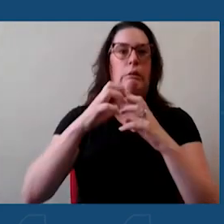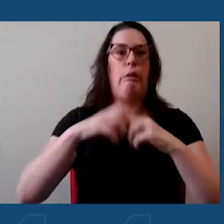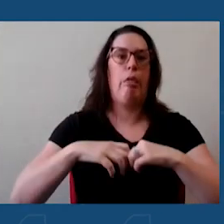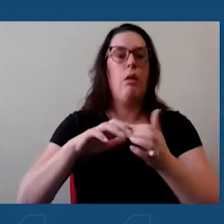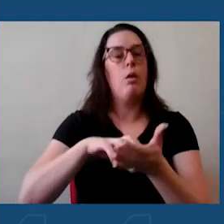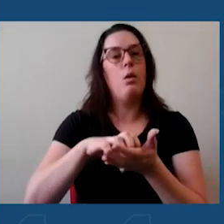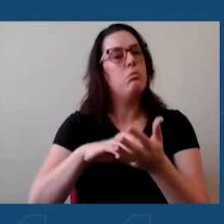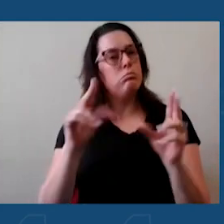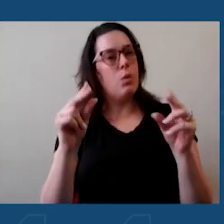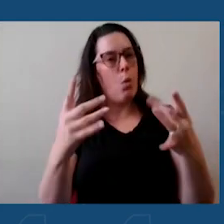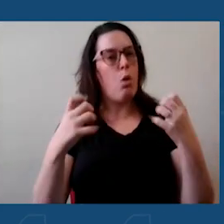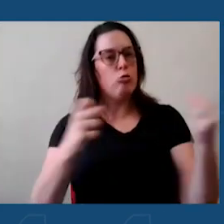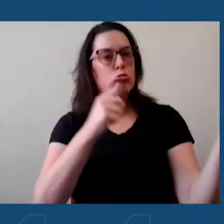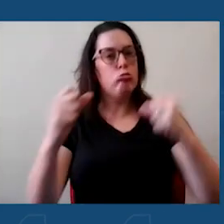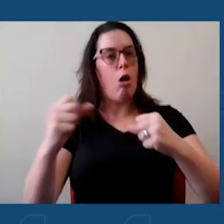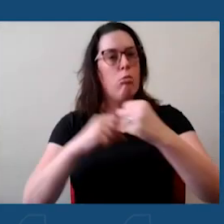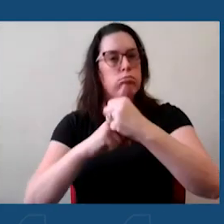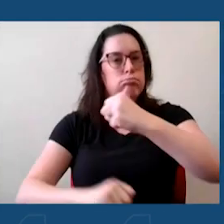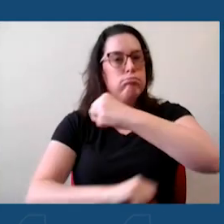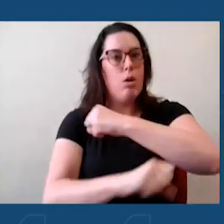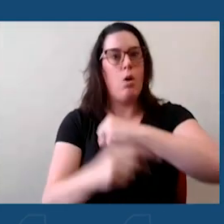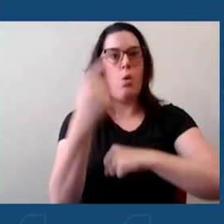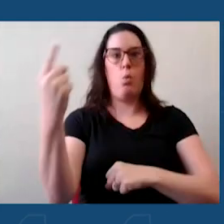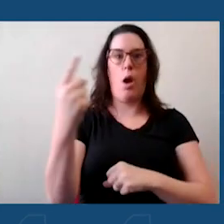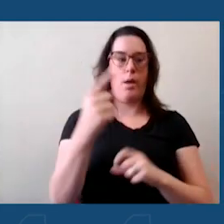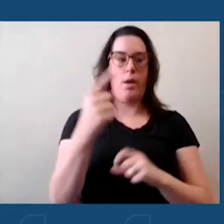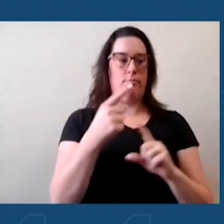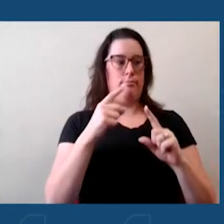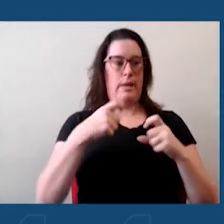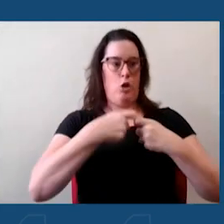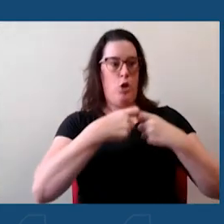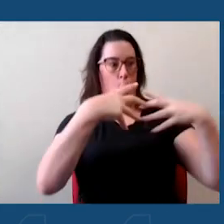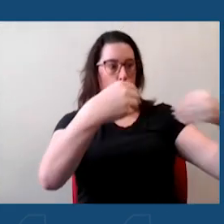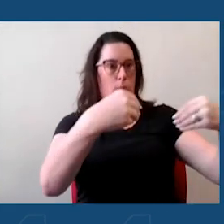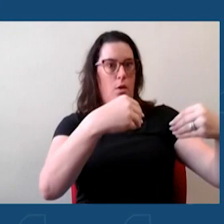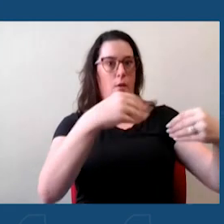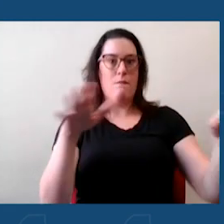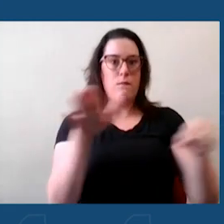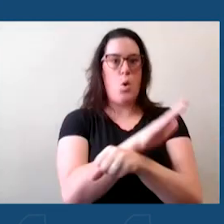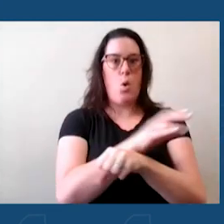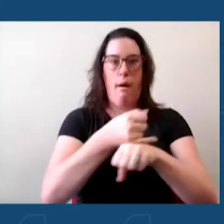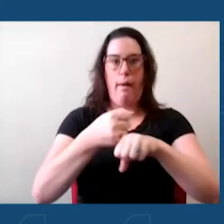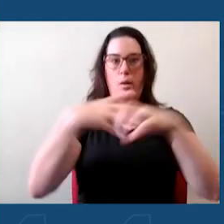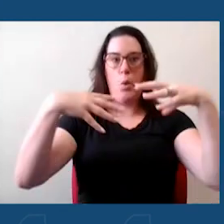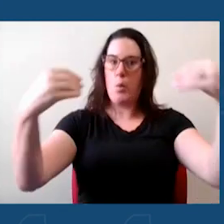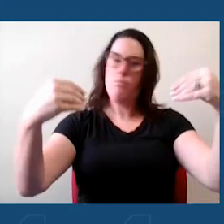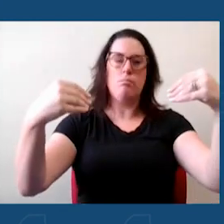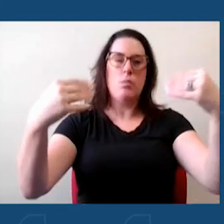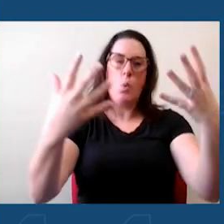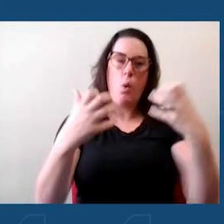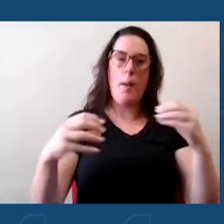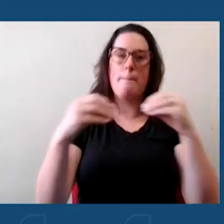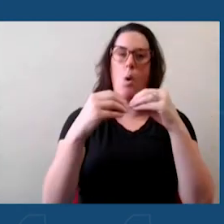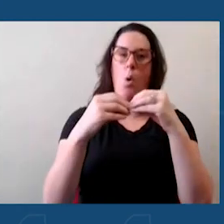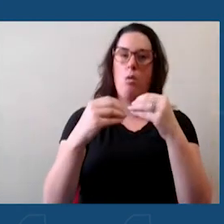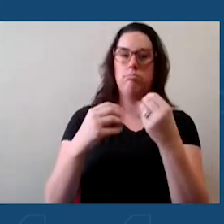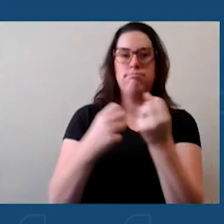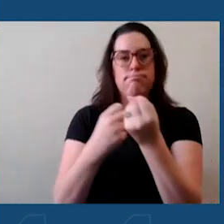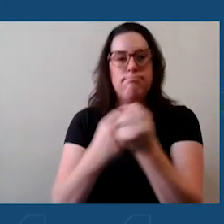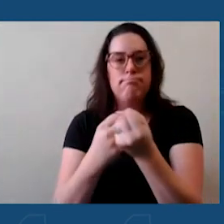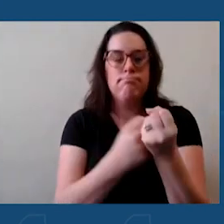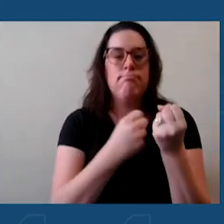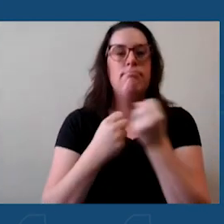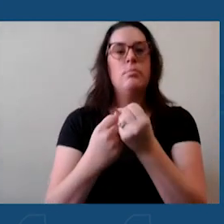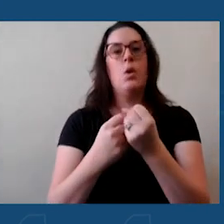to not have one concentrated energy source go down and then the island goes down. So we helped the company there develop their